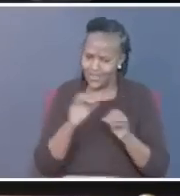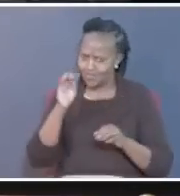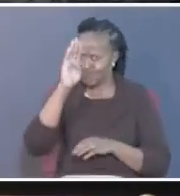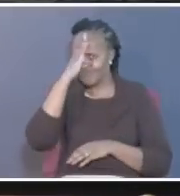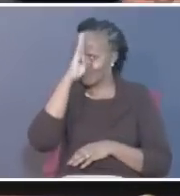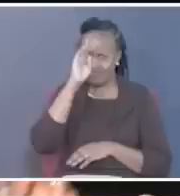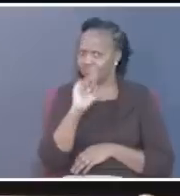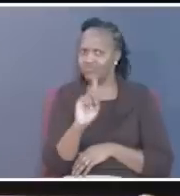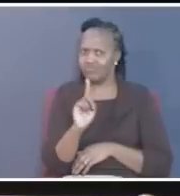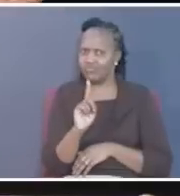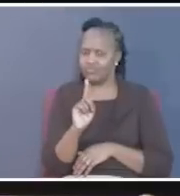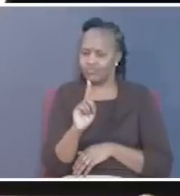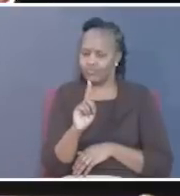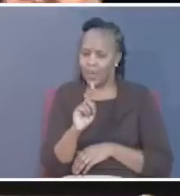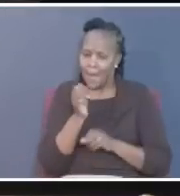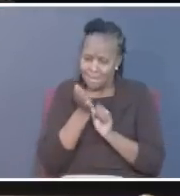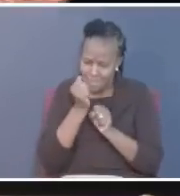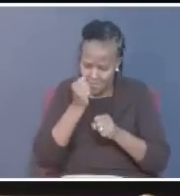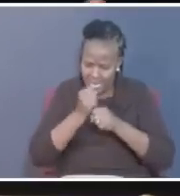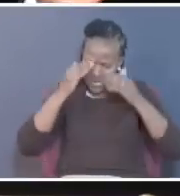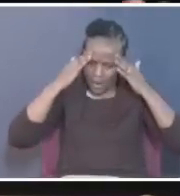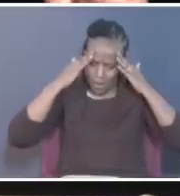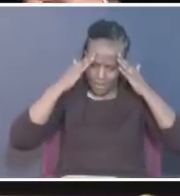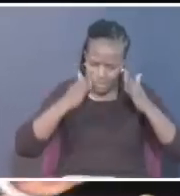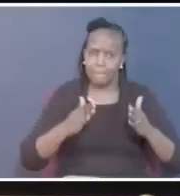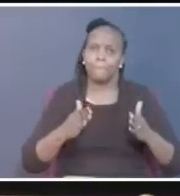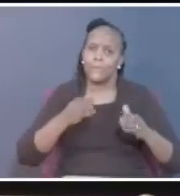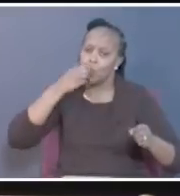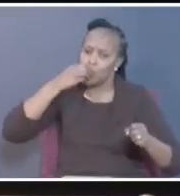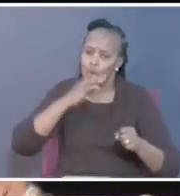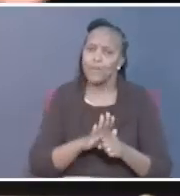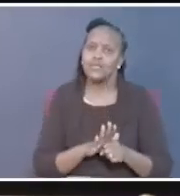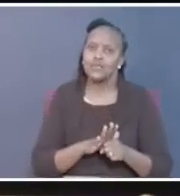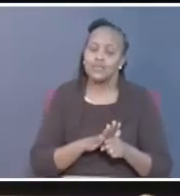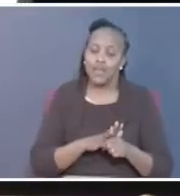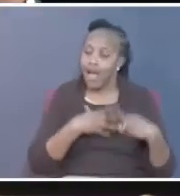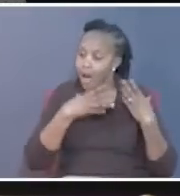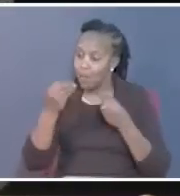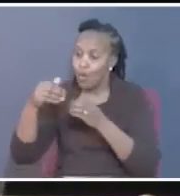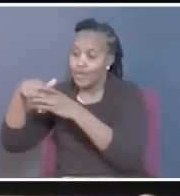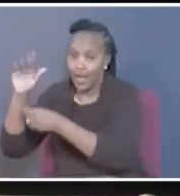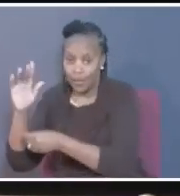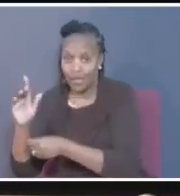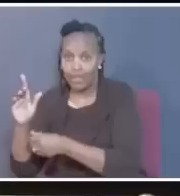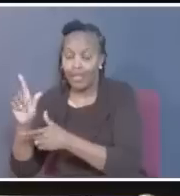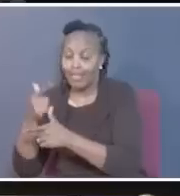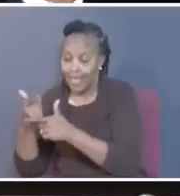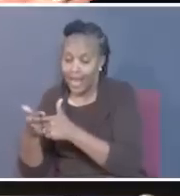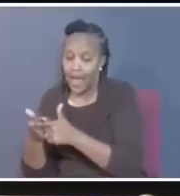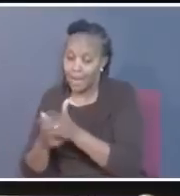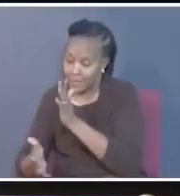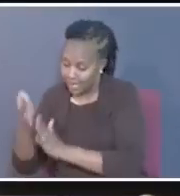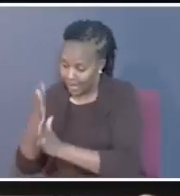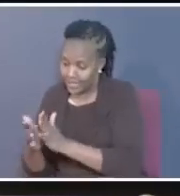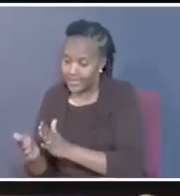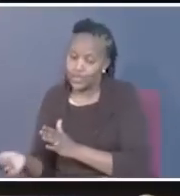that I'm going away. And as I go, I'm going to look for more resources. And I'm pledging to come back. And anything